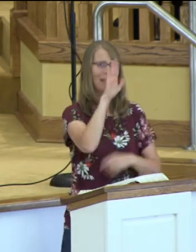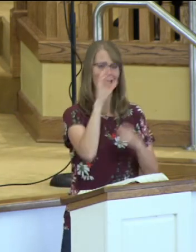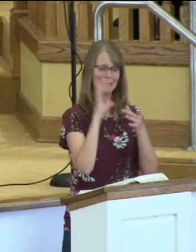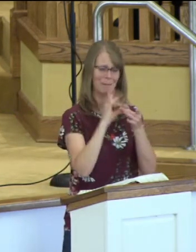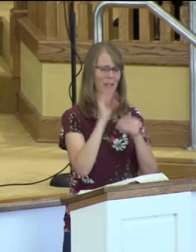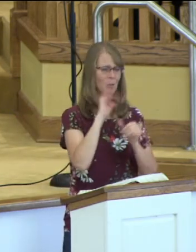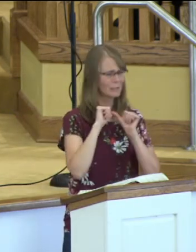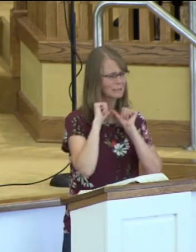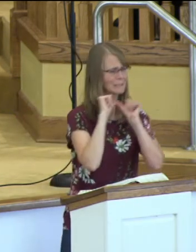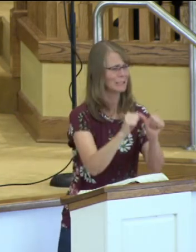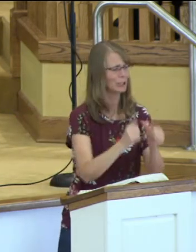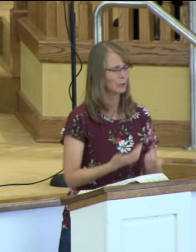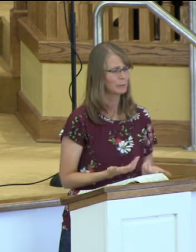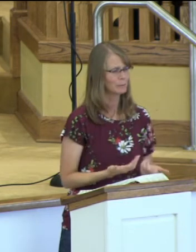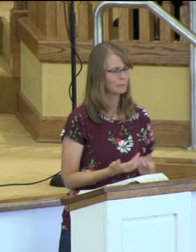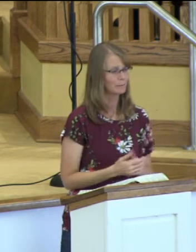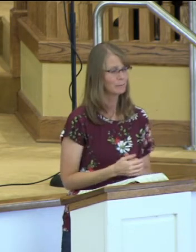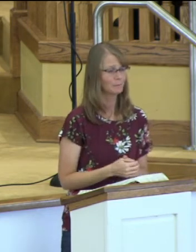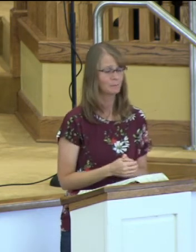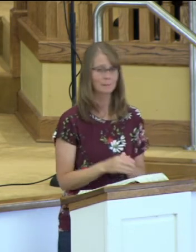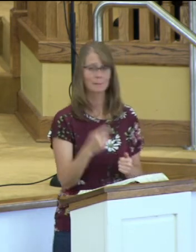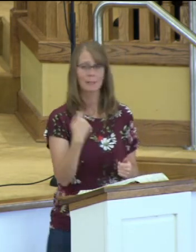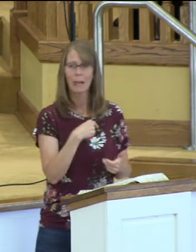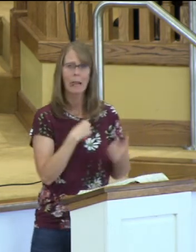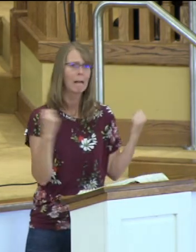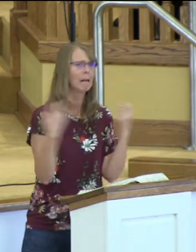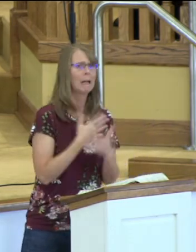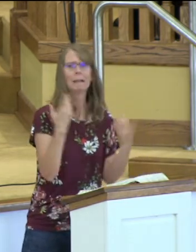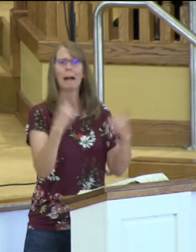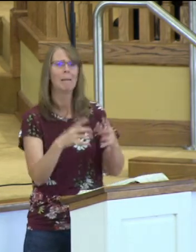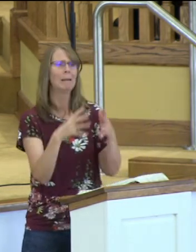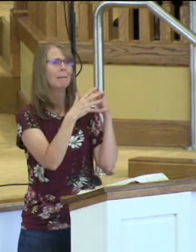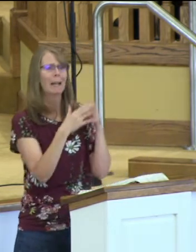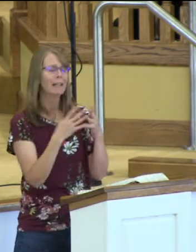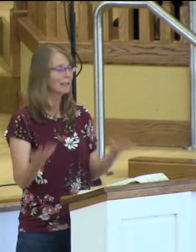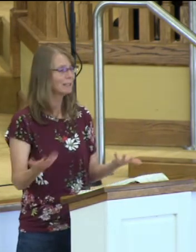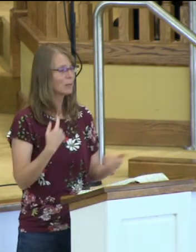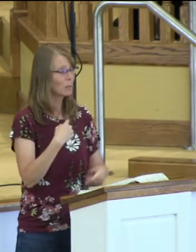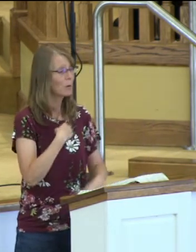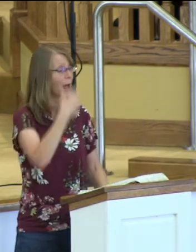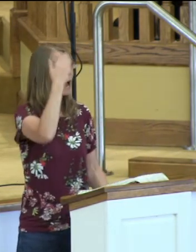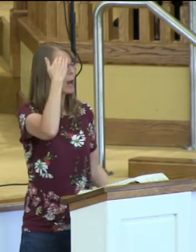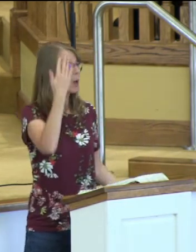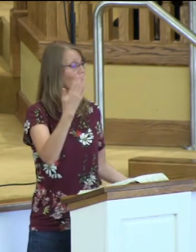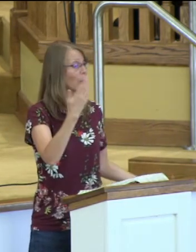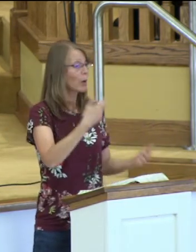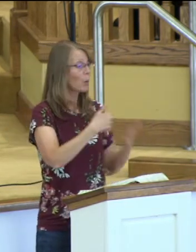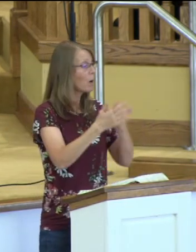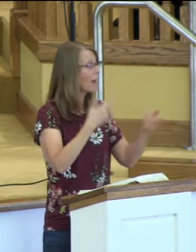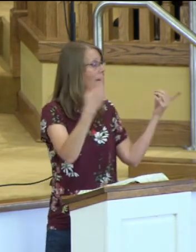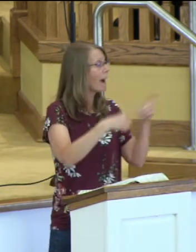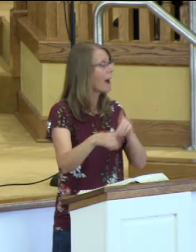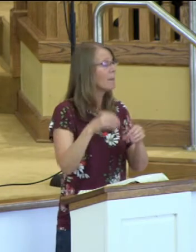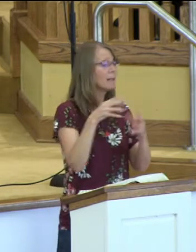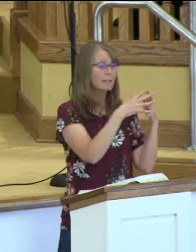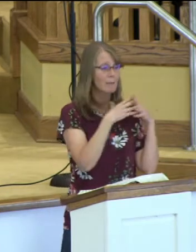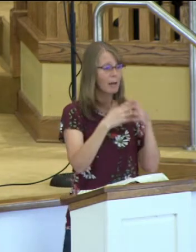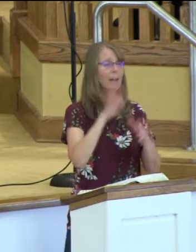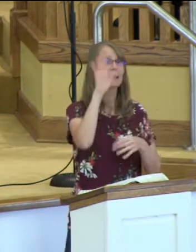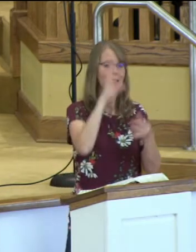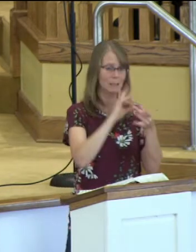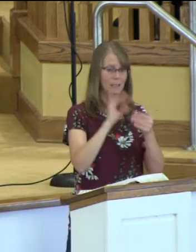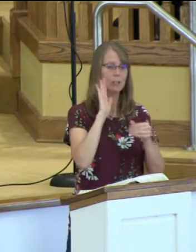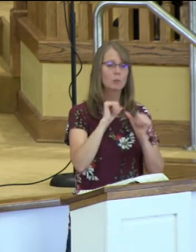will continue. They get afraid. Oh, what's going to happen to America? Hey, listen, this is what I know. Whatever happens to America, the message will